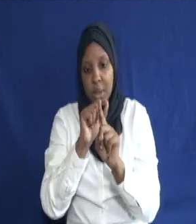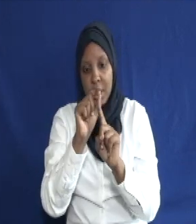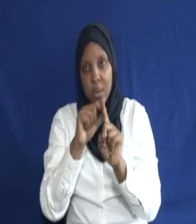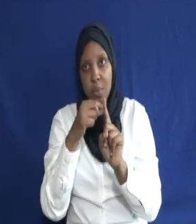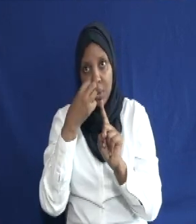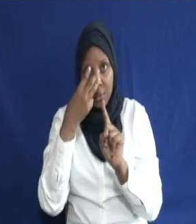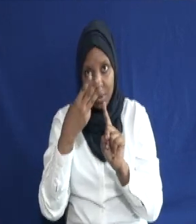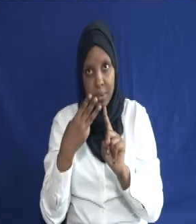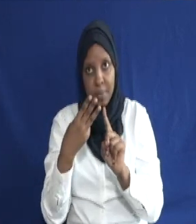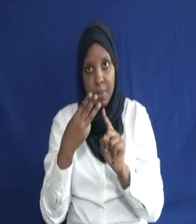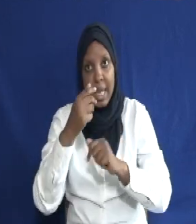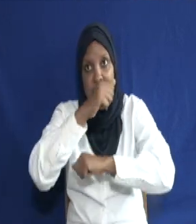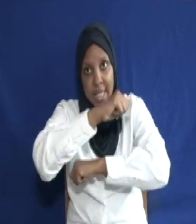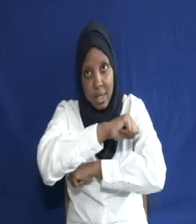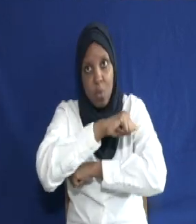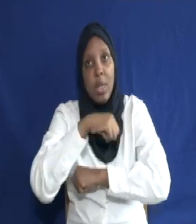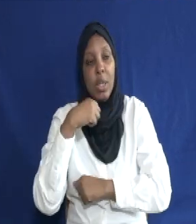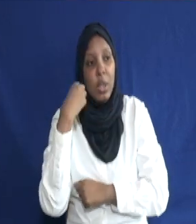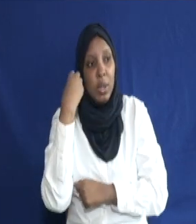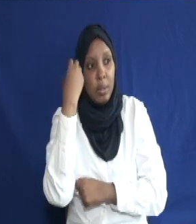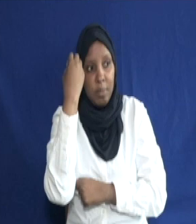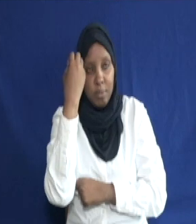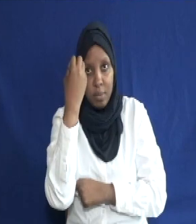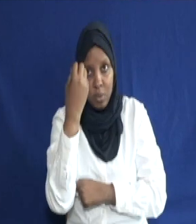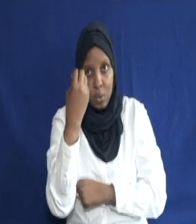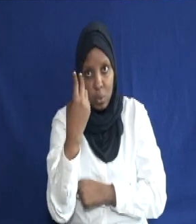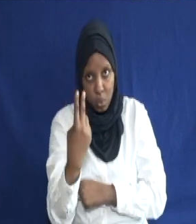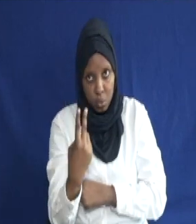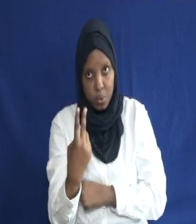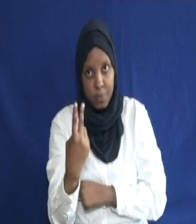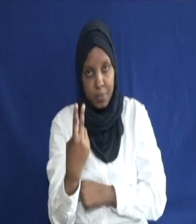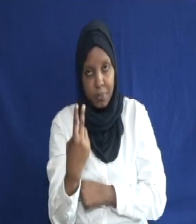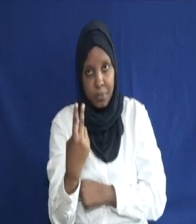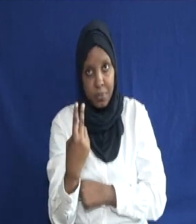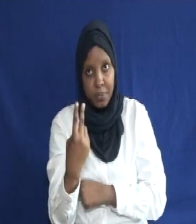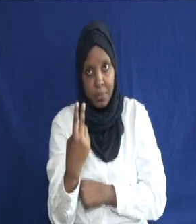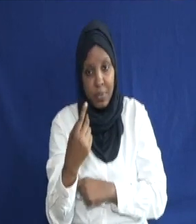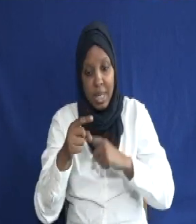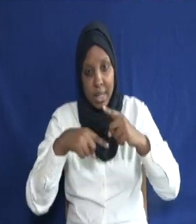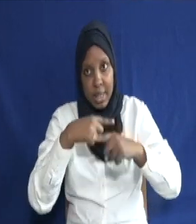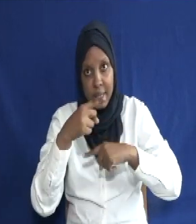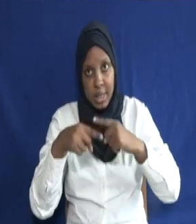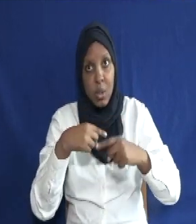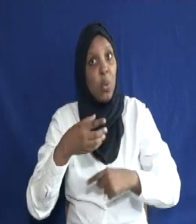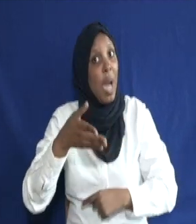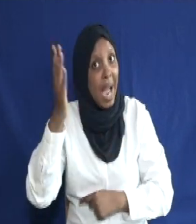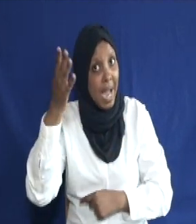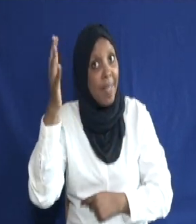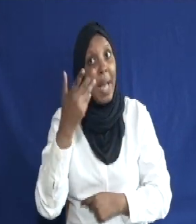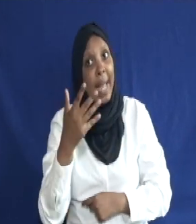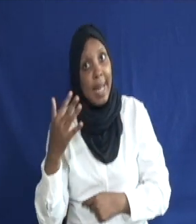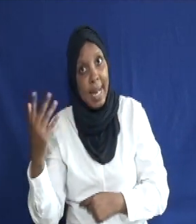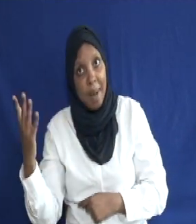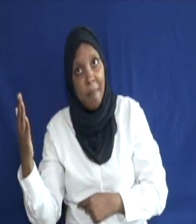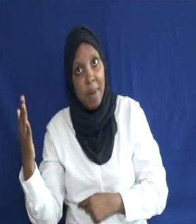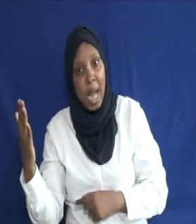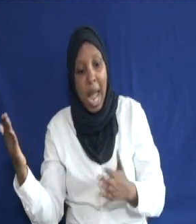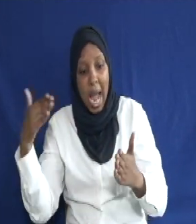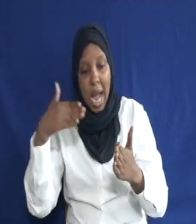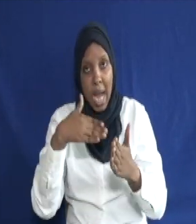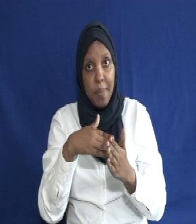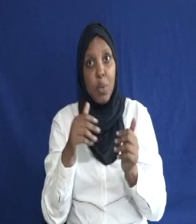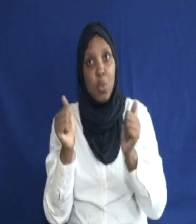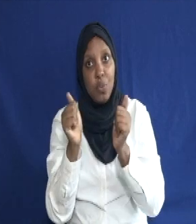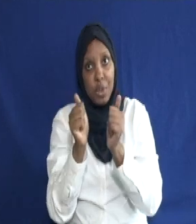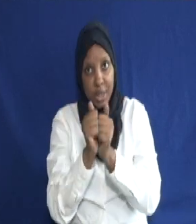27. Very good. So now continue for other numbers up to 10. Find